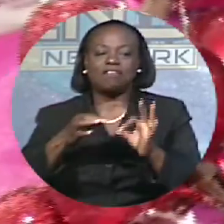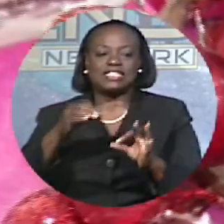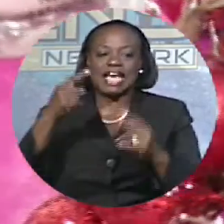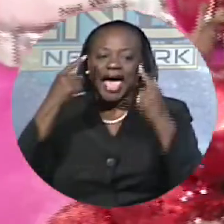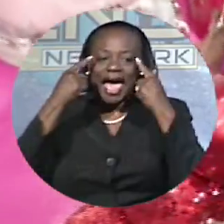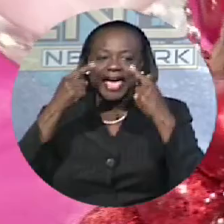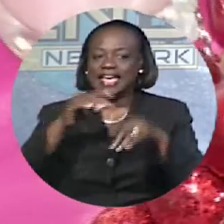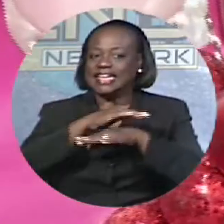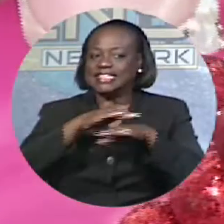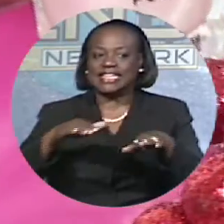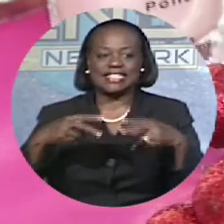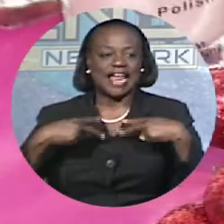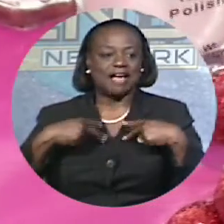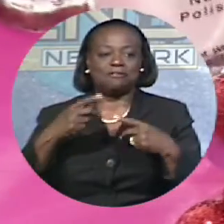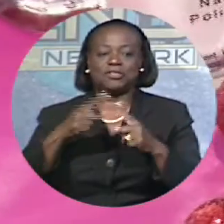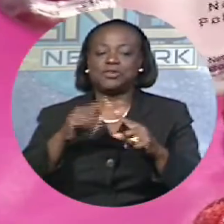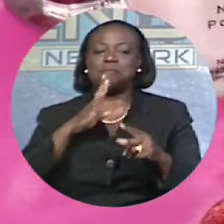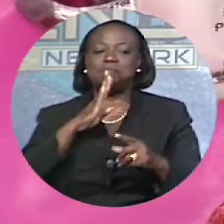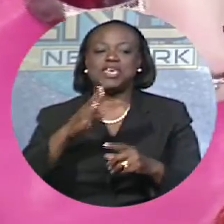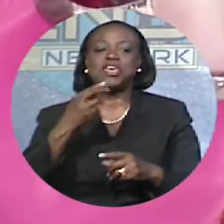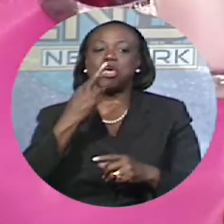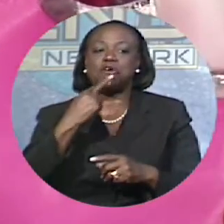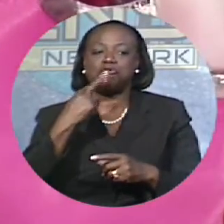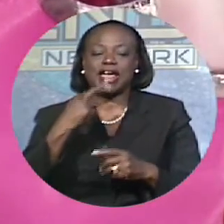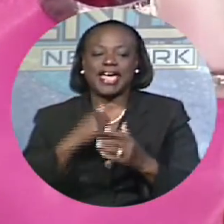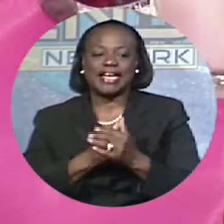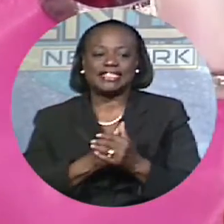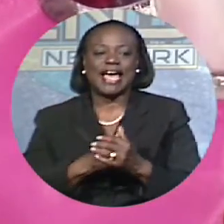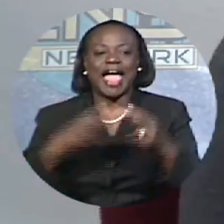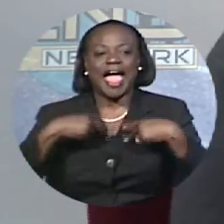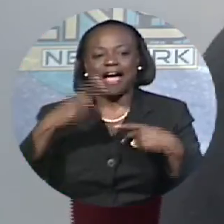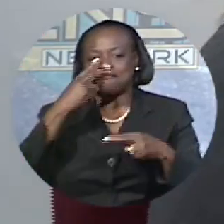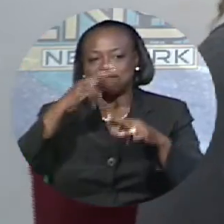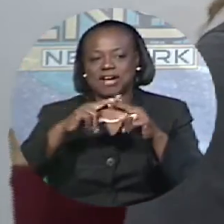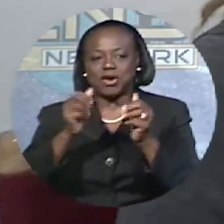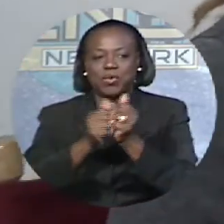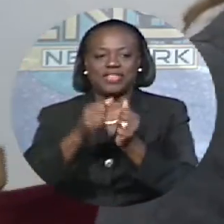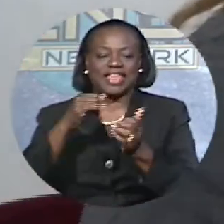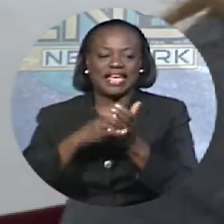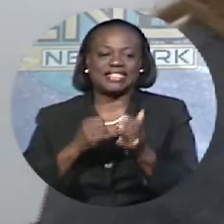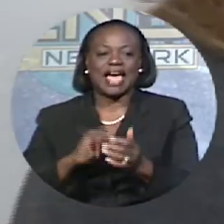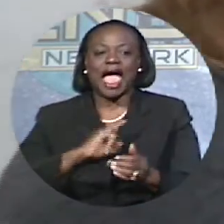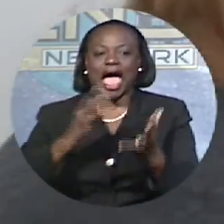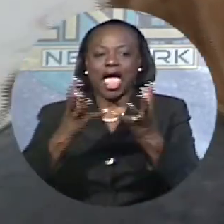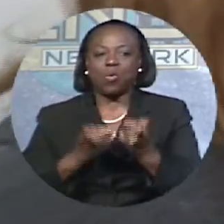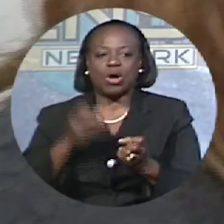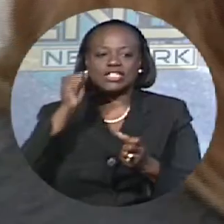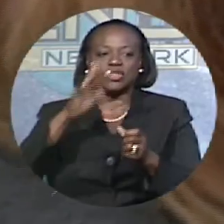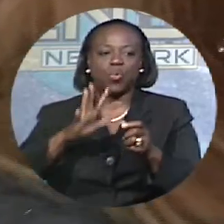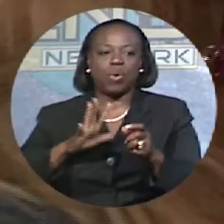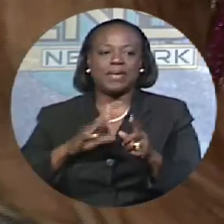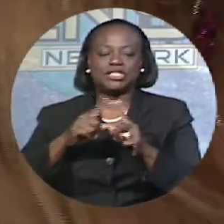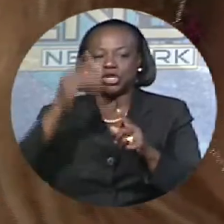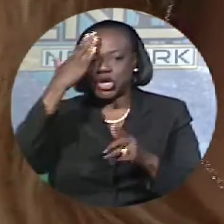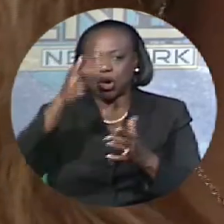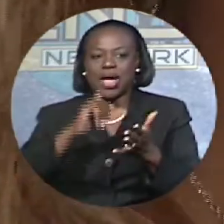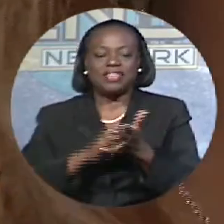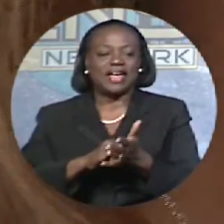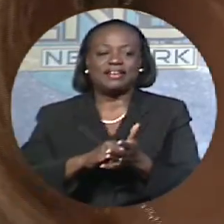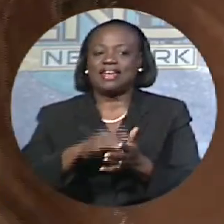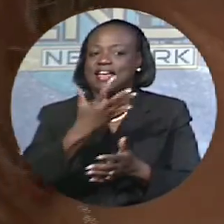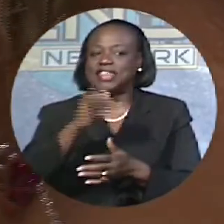red. Eye candy proprietor Italia Williams says, have fun with it. I want the women to know that they don't have to be restricted by